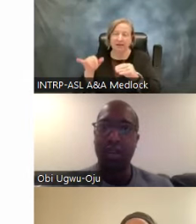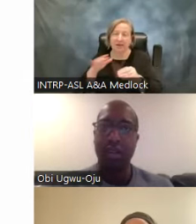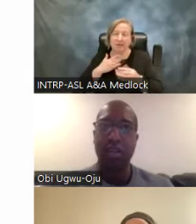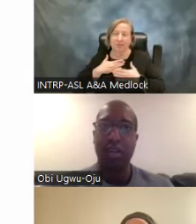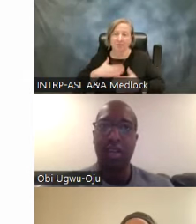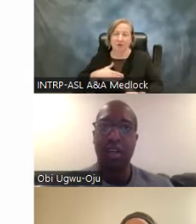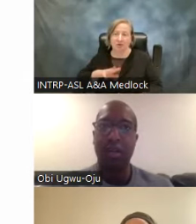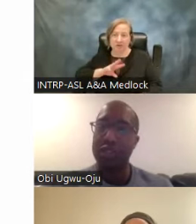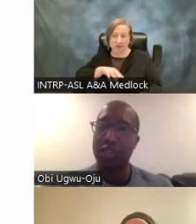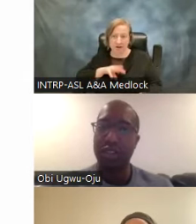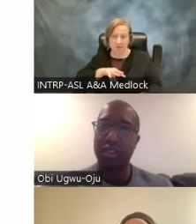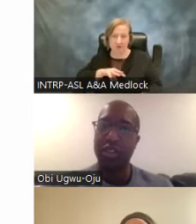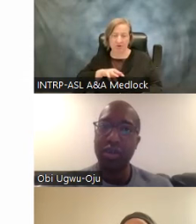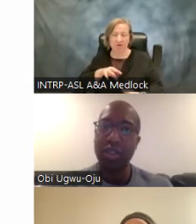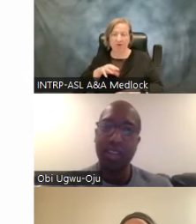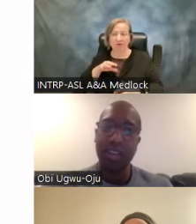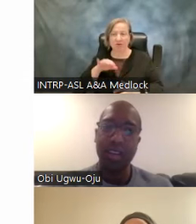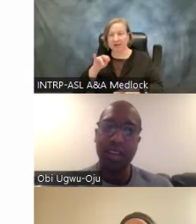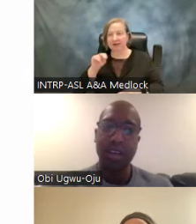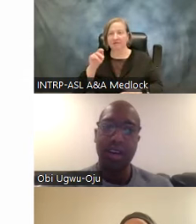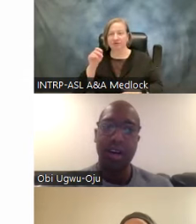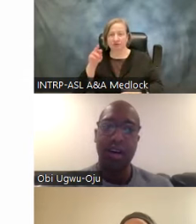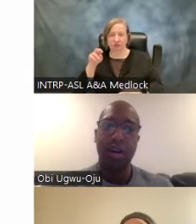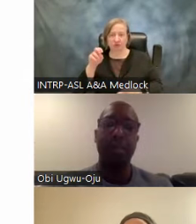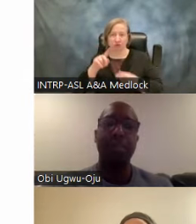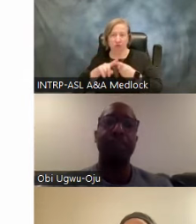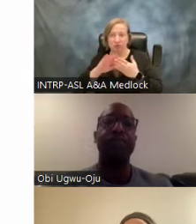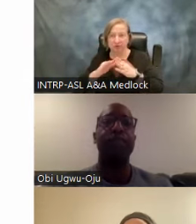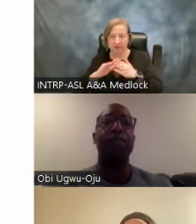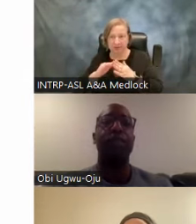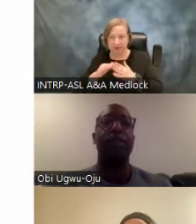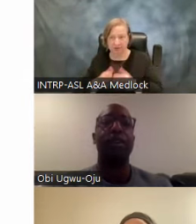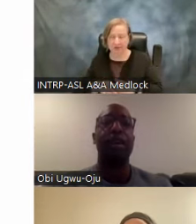camera infrastructure to the city.